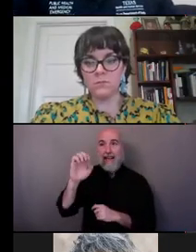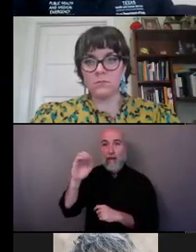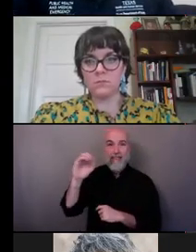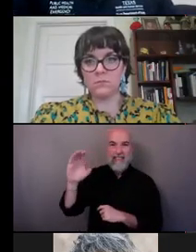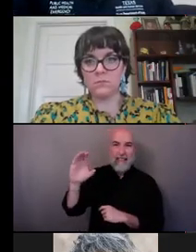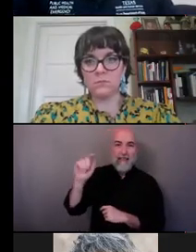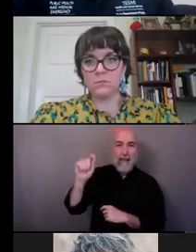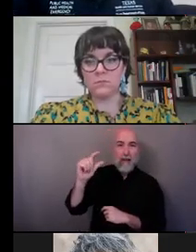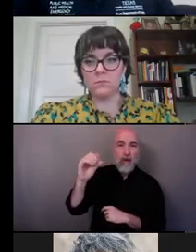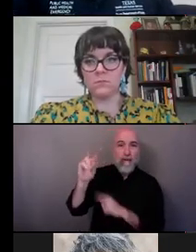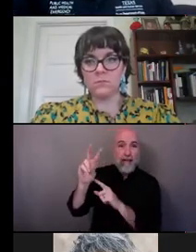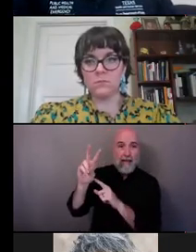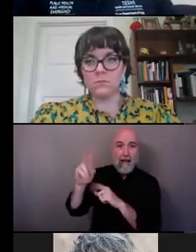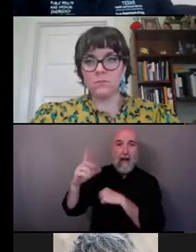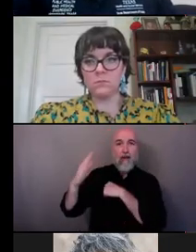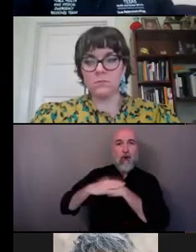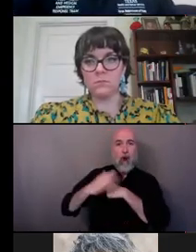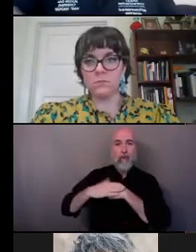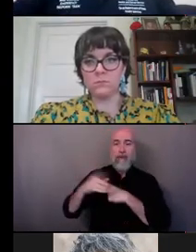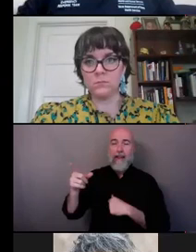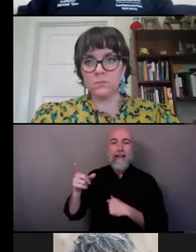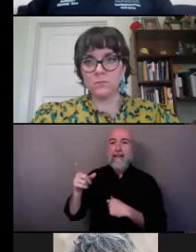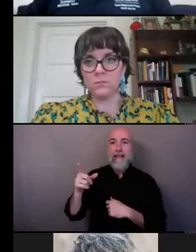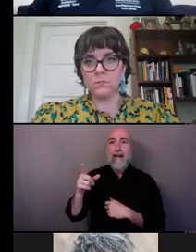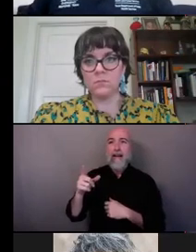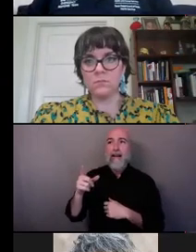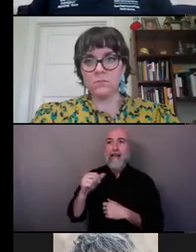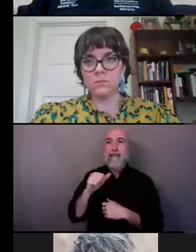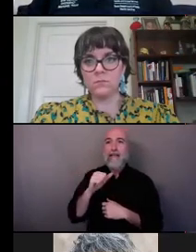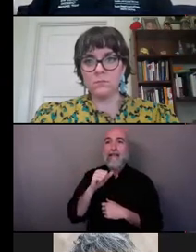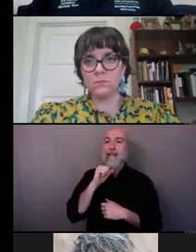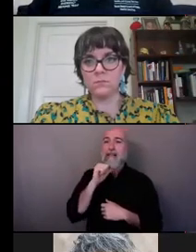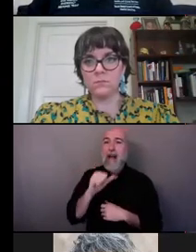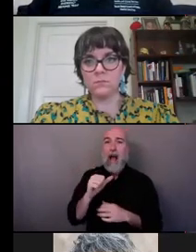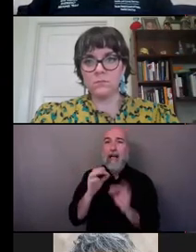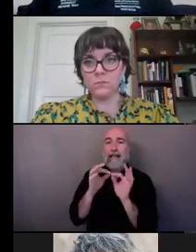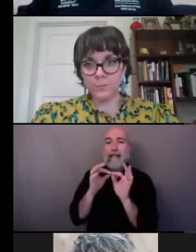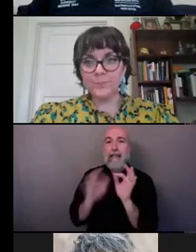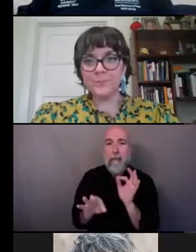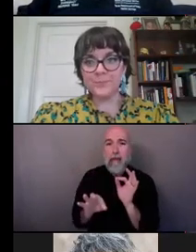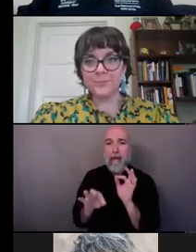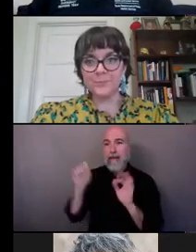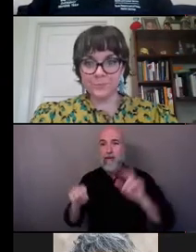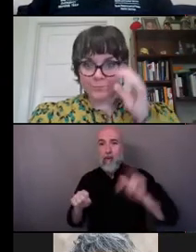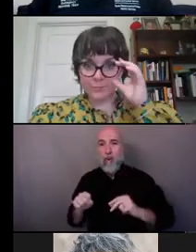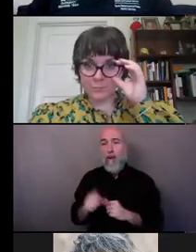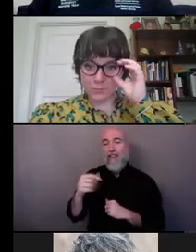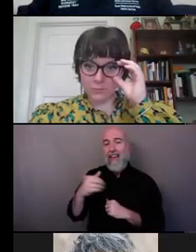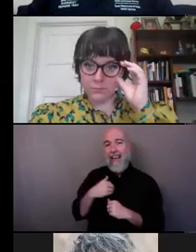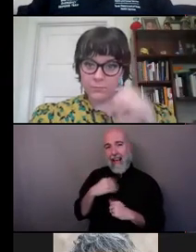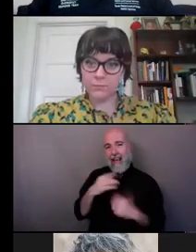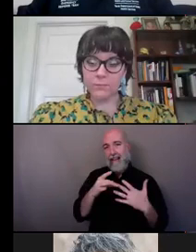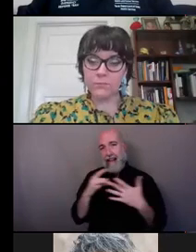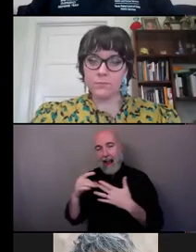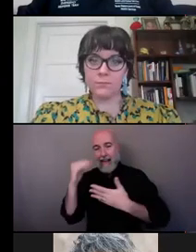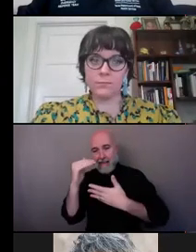eeoc.gov caution that it's not a very simple inquiry. They have a guidance document that